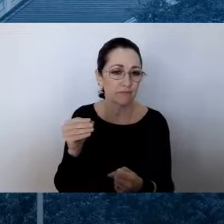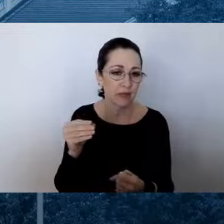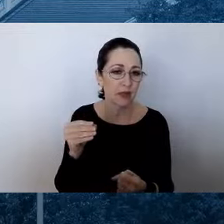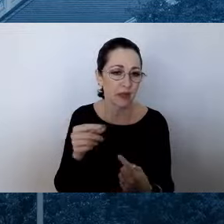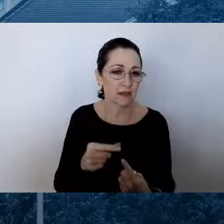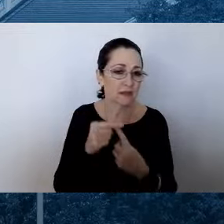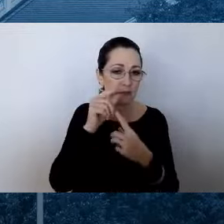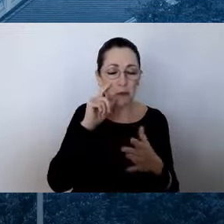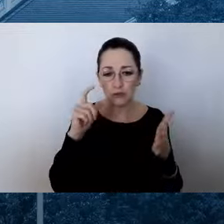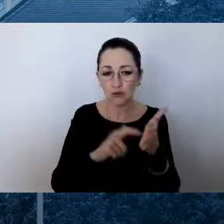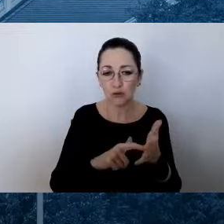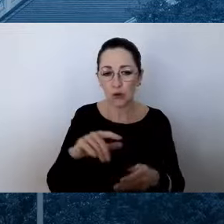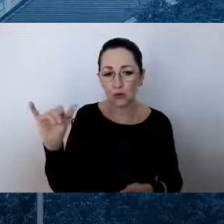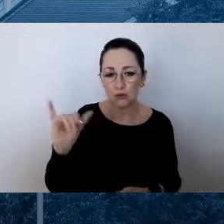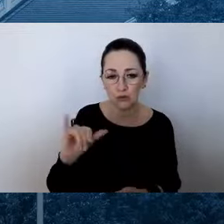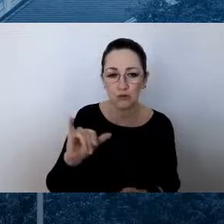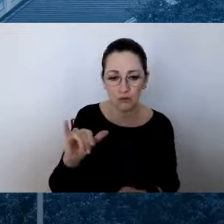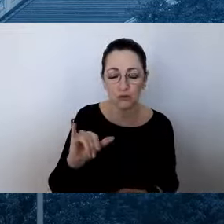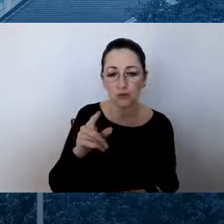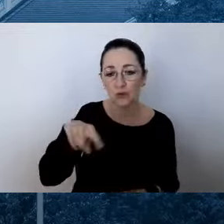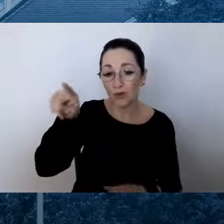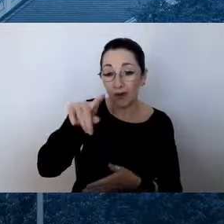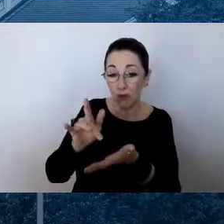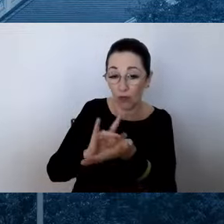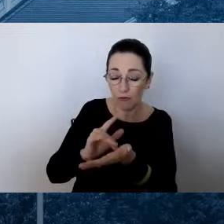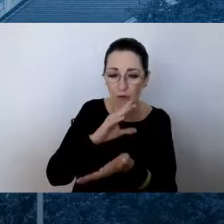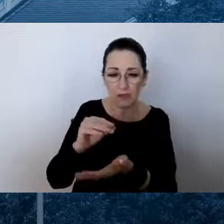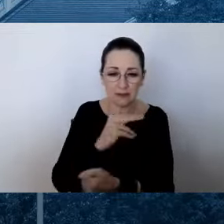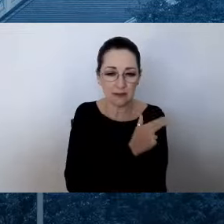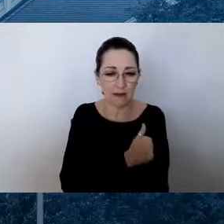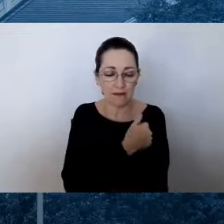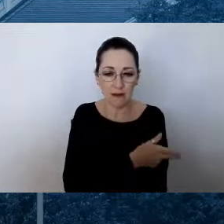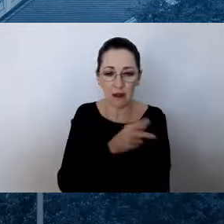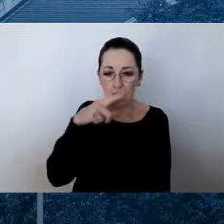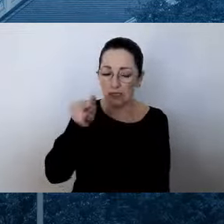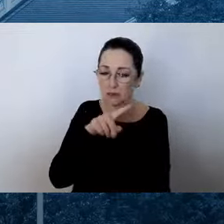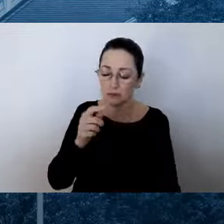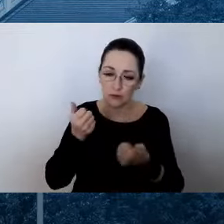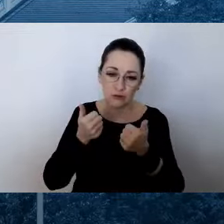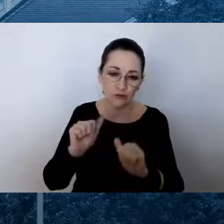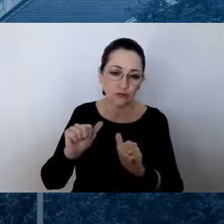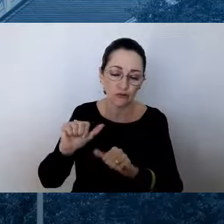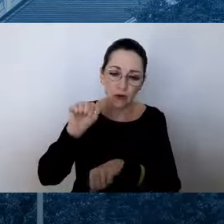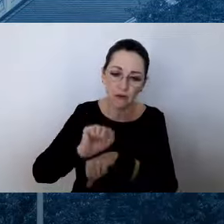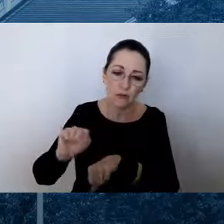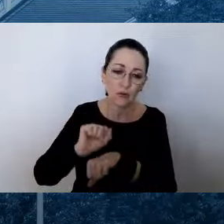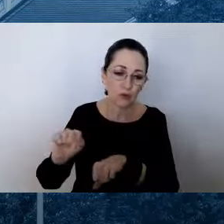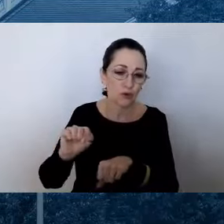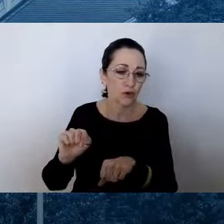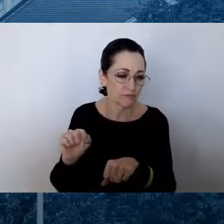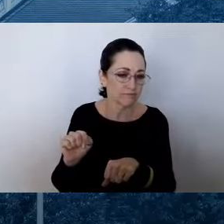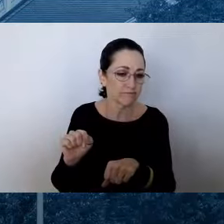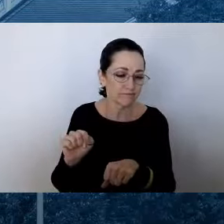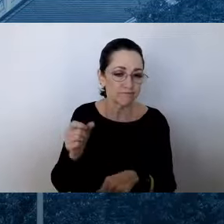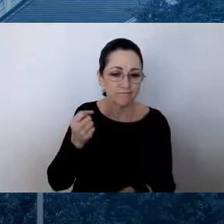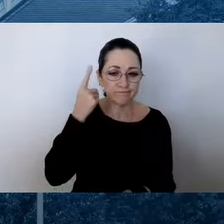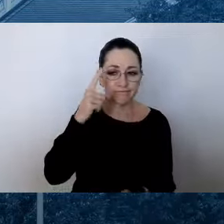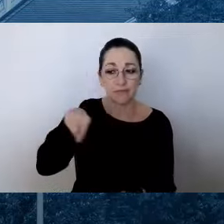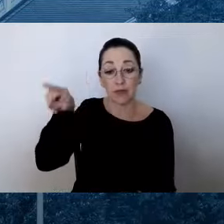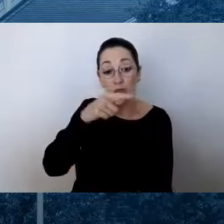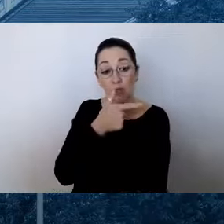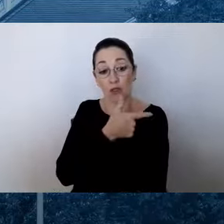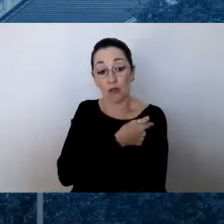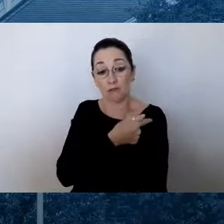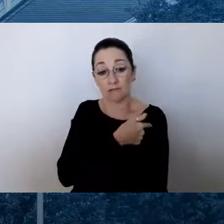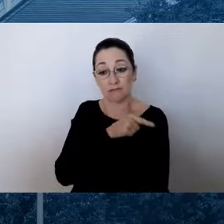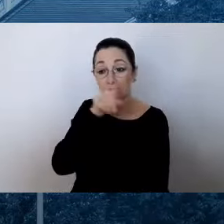notice to the pharmacies and the hospitals who continue to come up big, particularly the pharmacies with their vaccination efforts. We'll talk